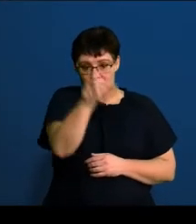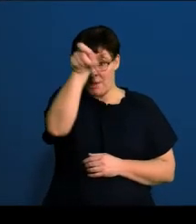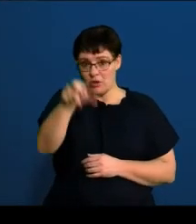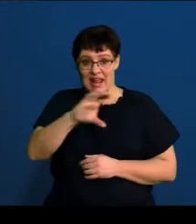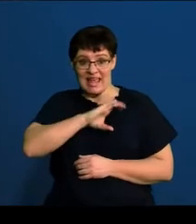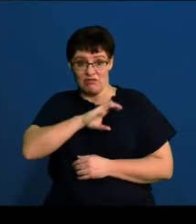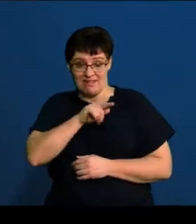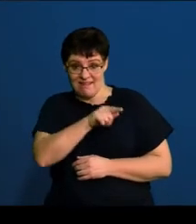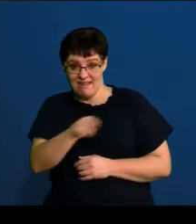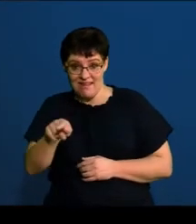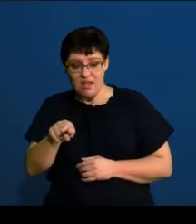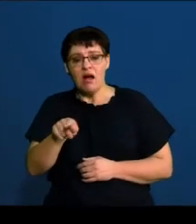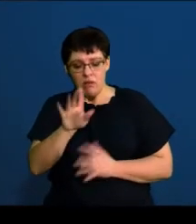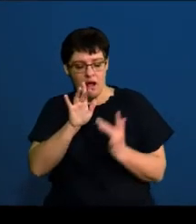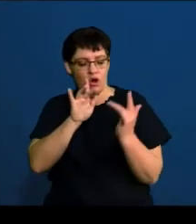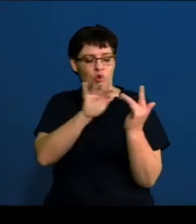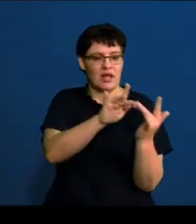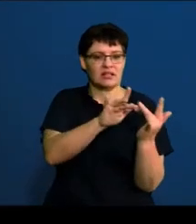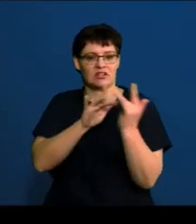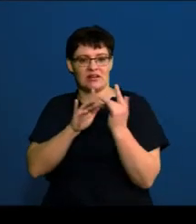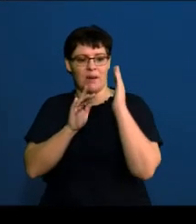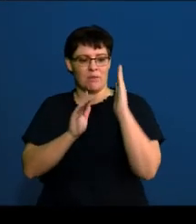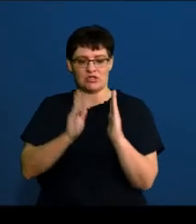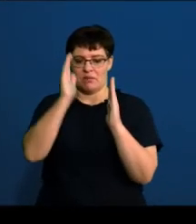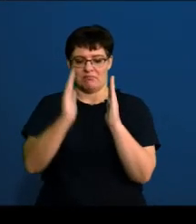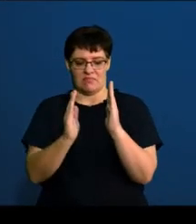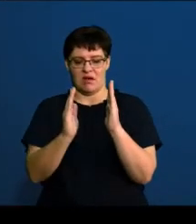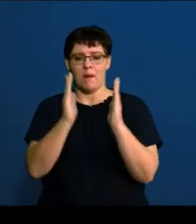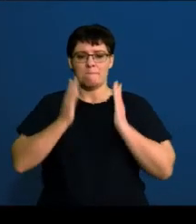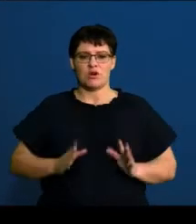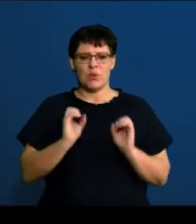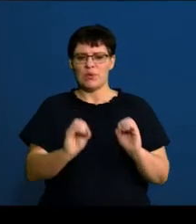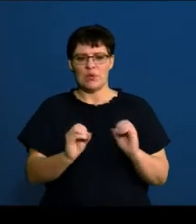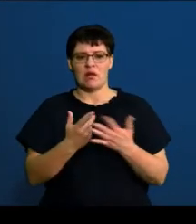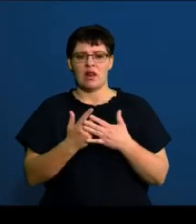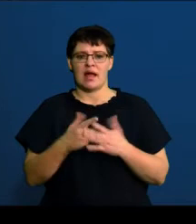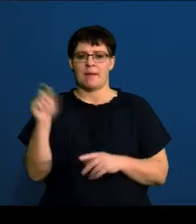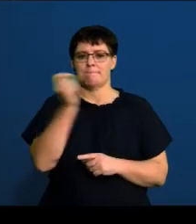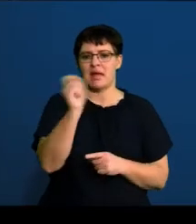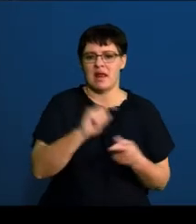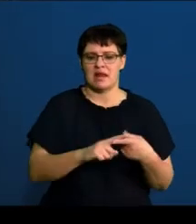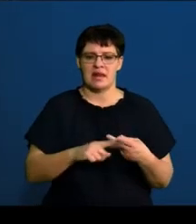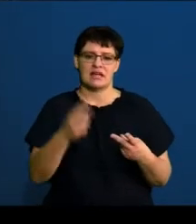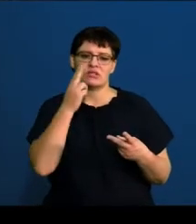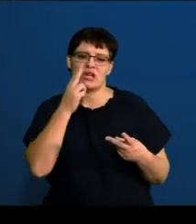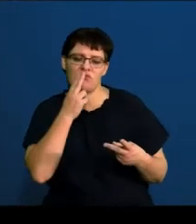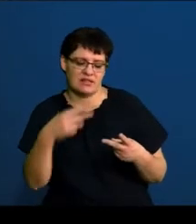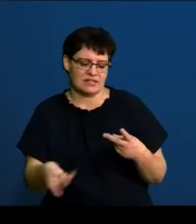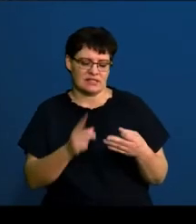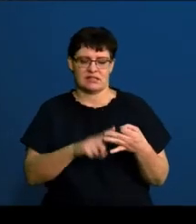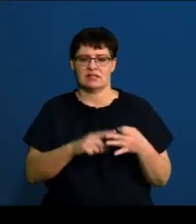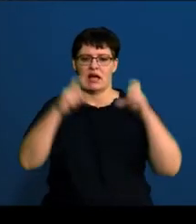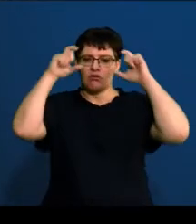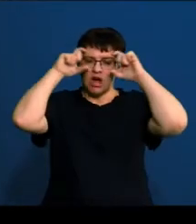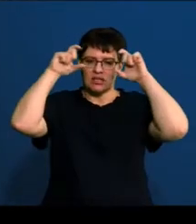connect with each other, with non-bodily things, for example, there could be pens, cigarettes,